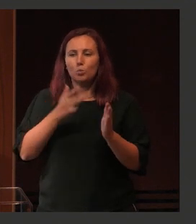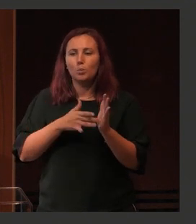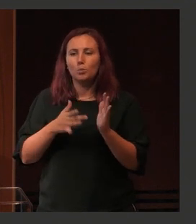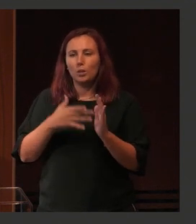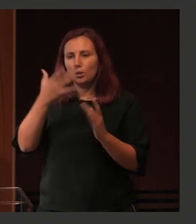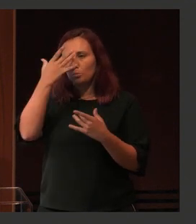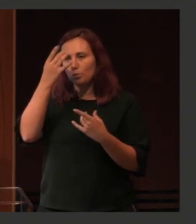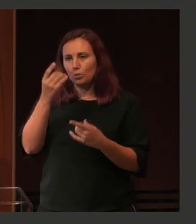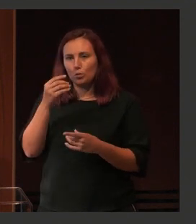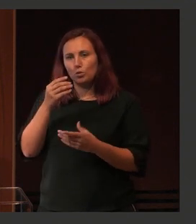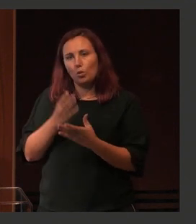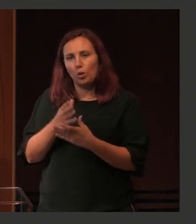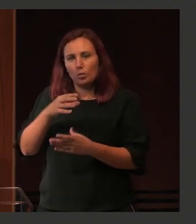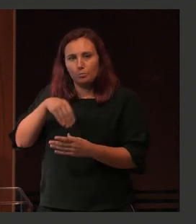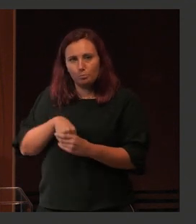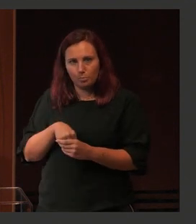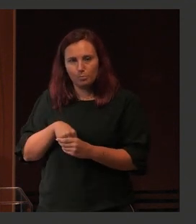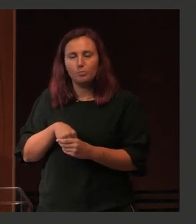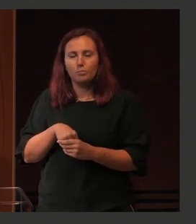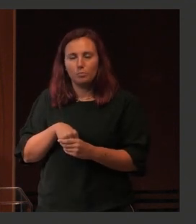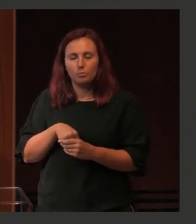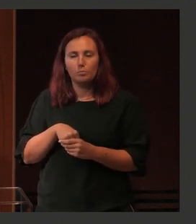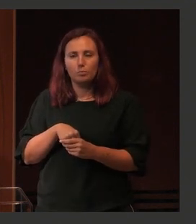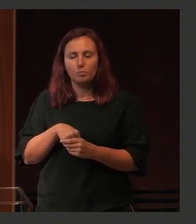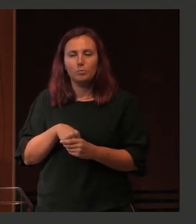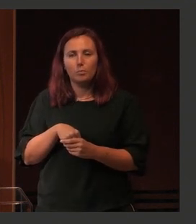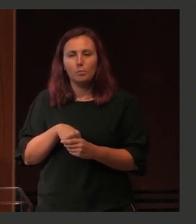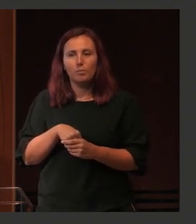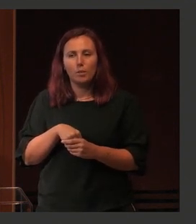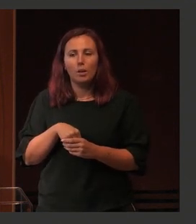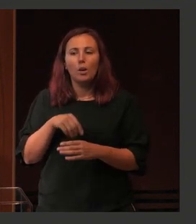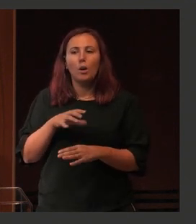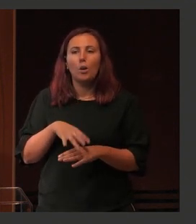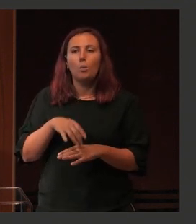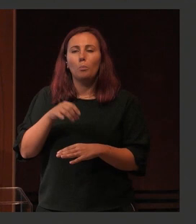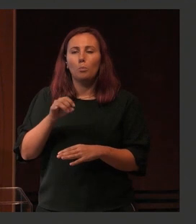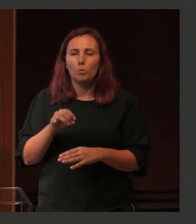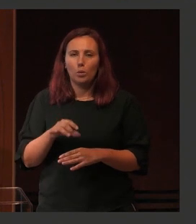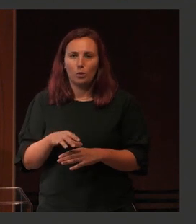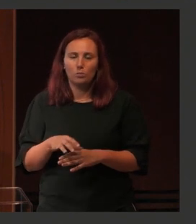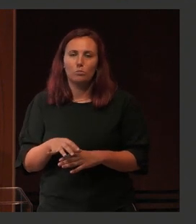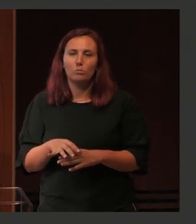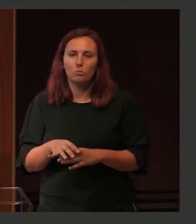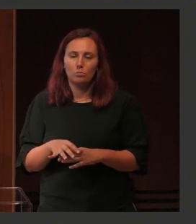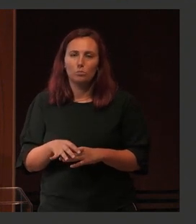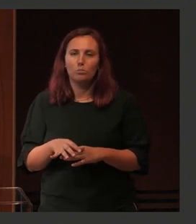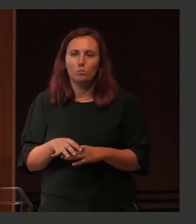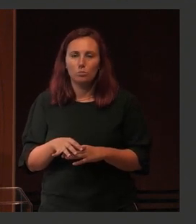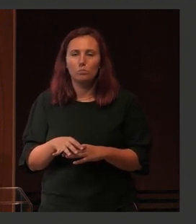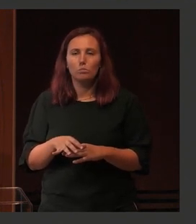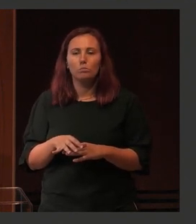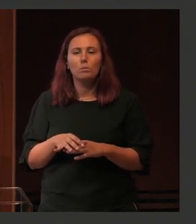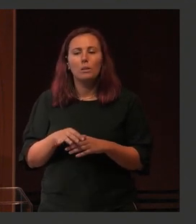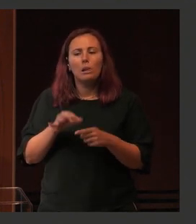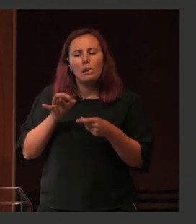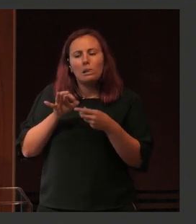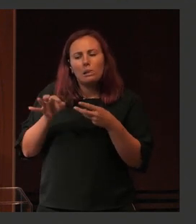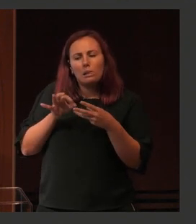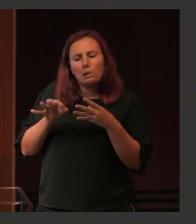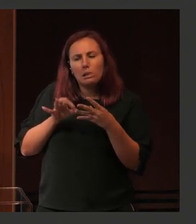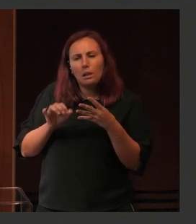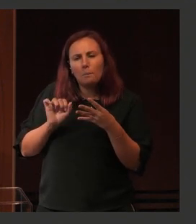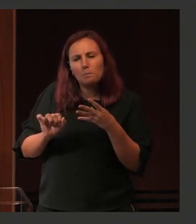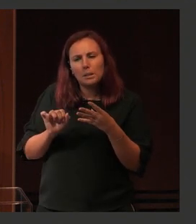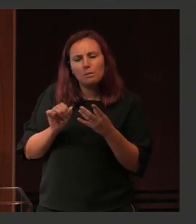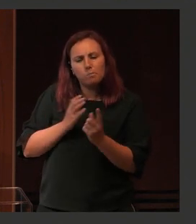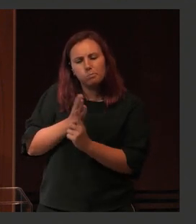libraries. Teacher librarians, by virtue of their dual professional qualifications in teaching